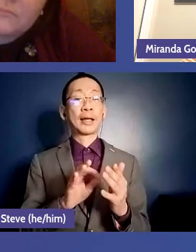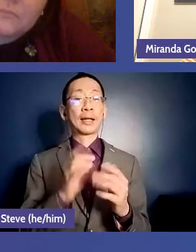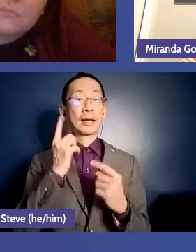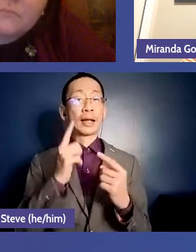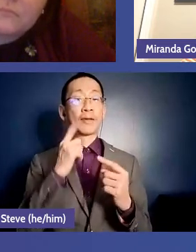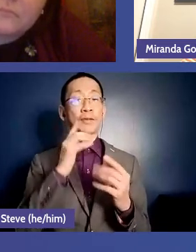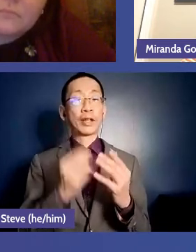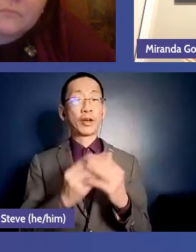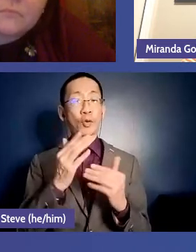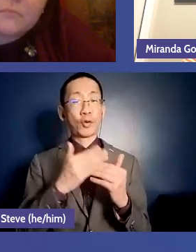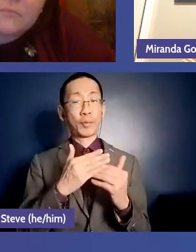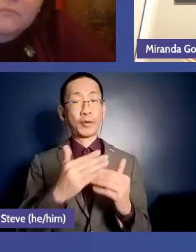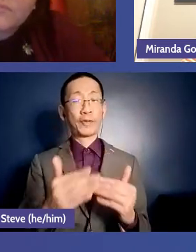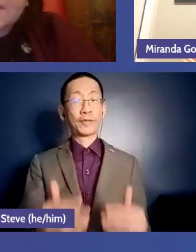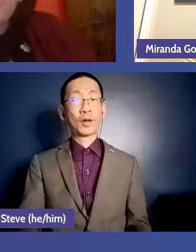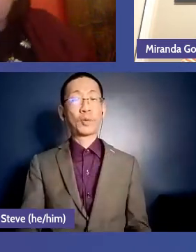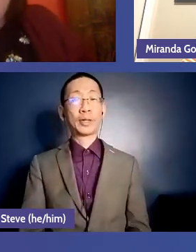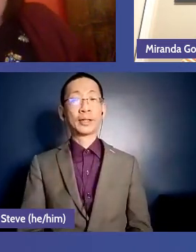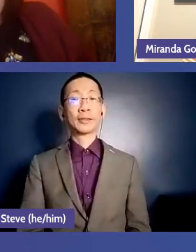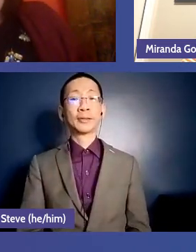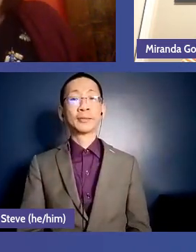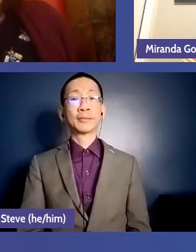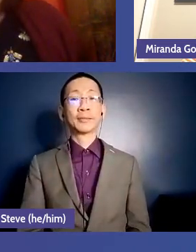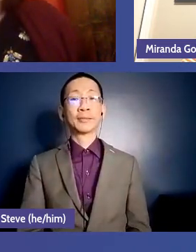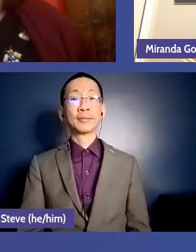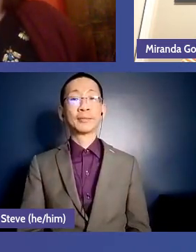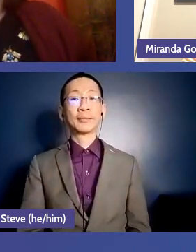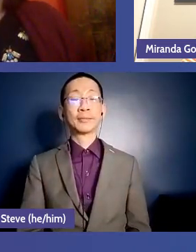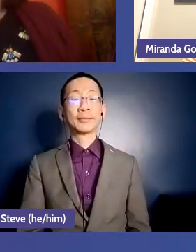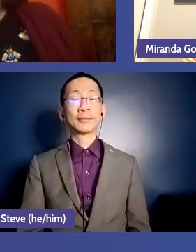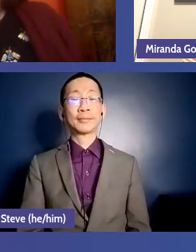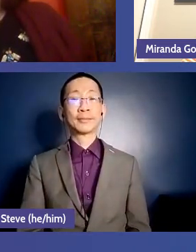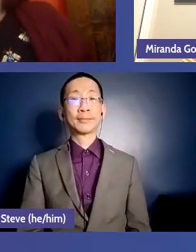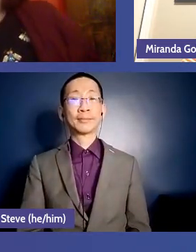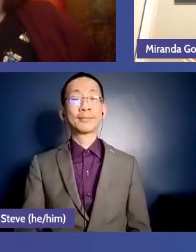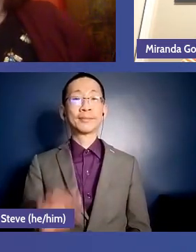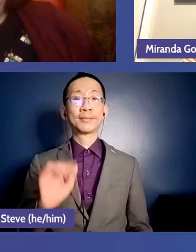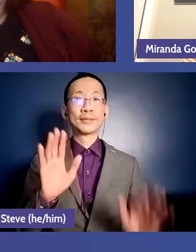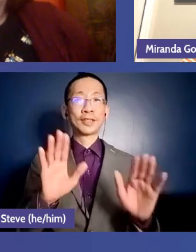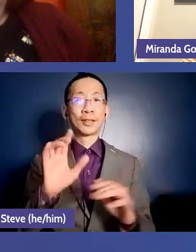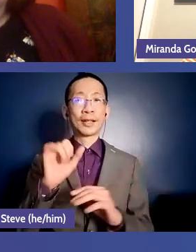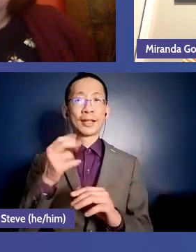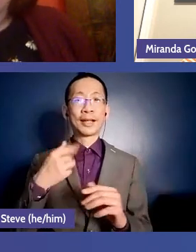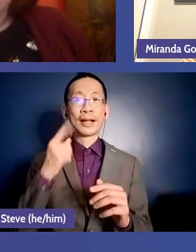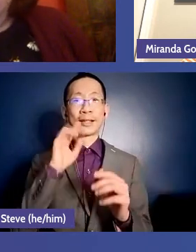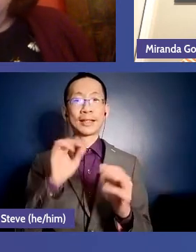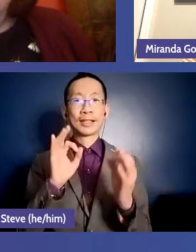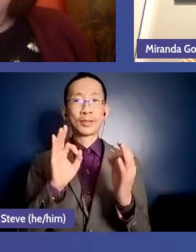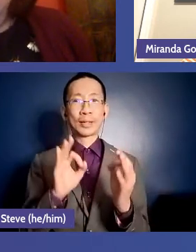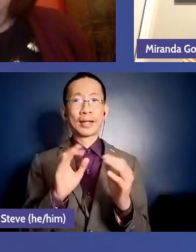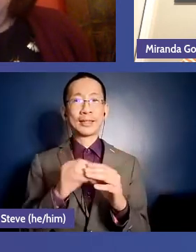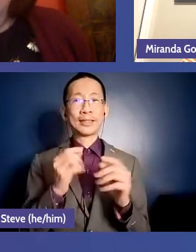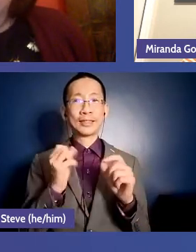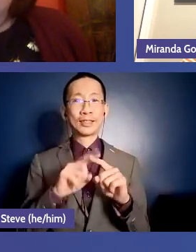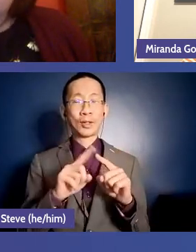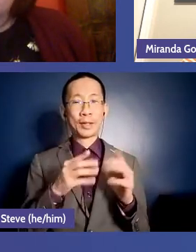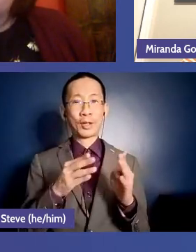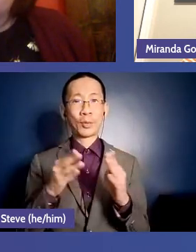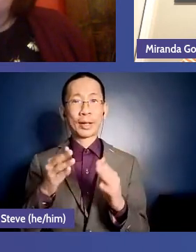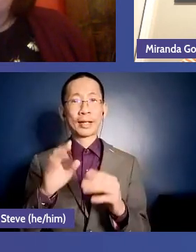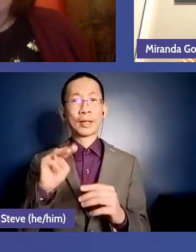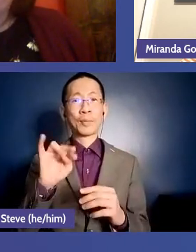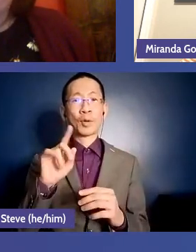forward. That's great, Leah. Thanks so much. I think that's right on in so many ways.